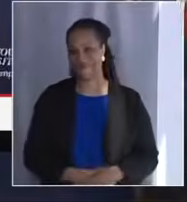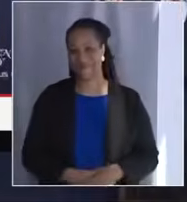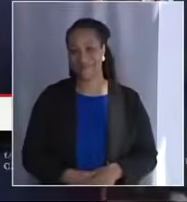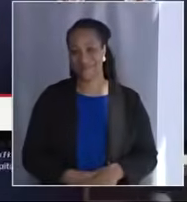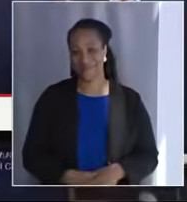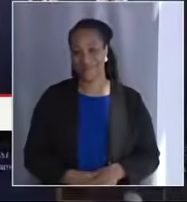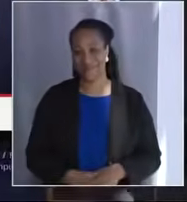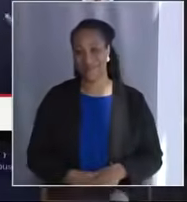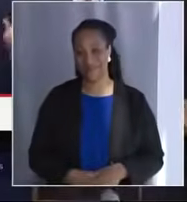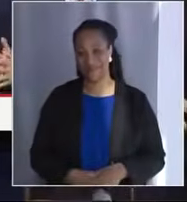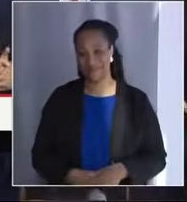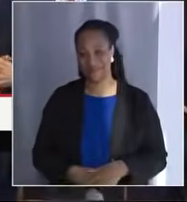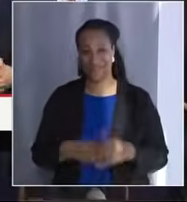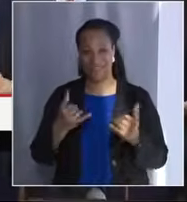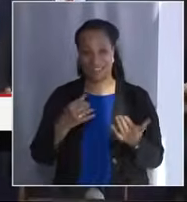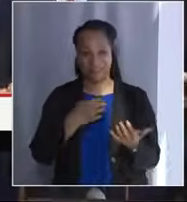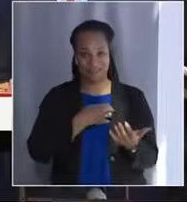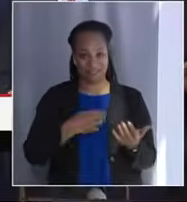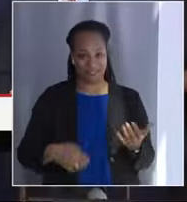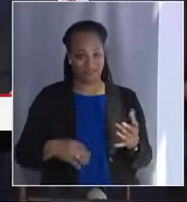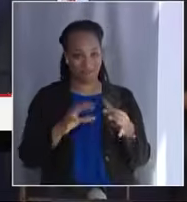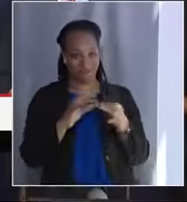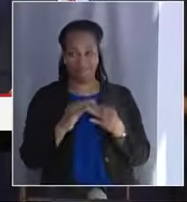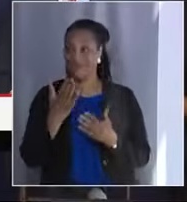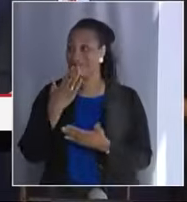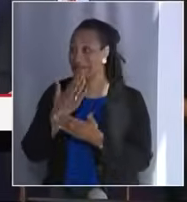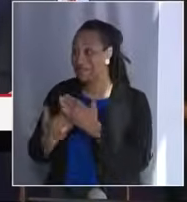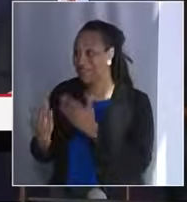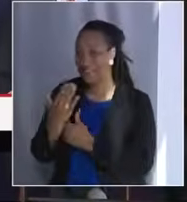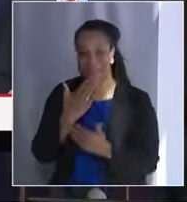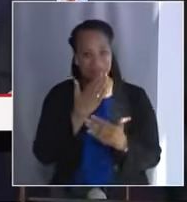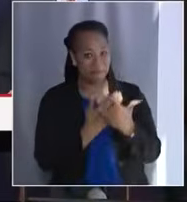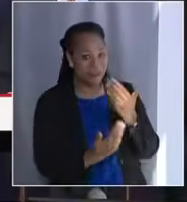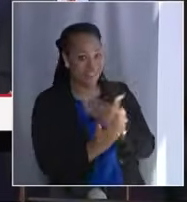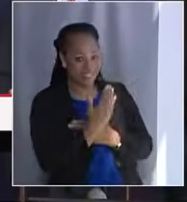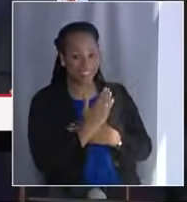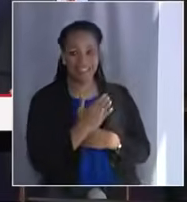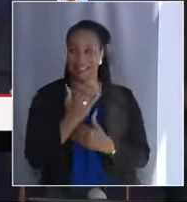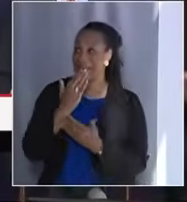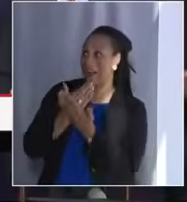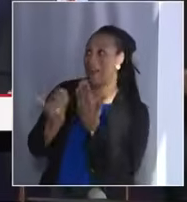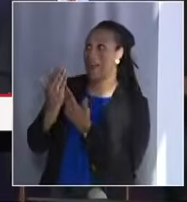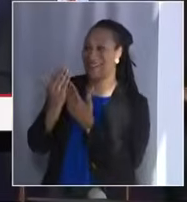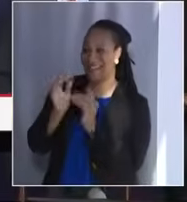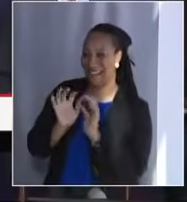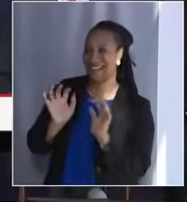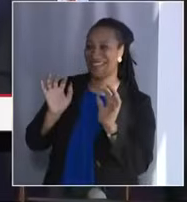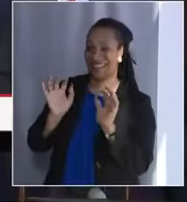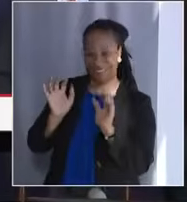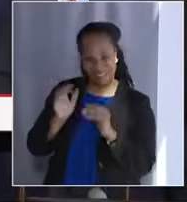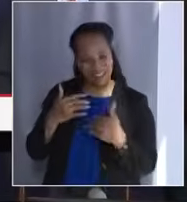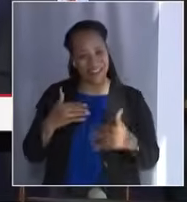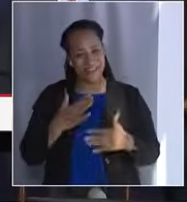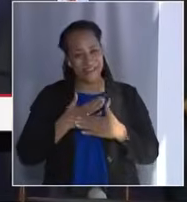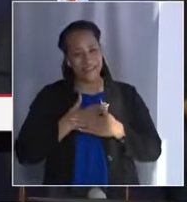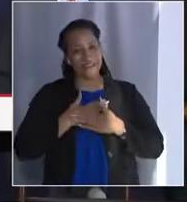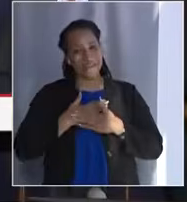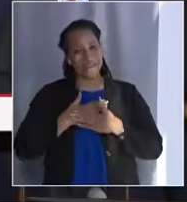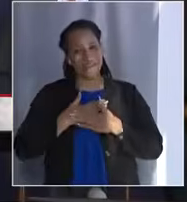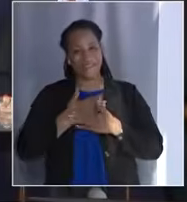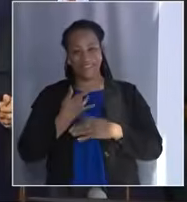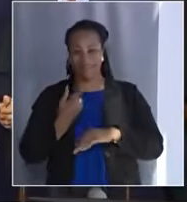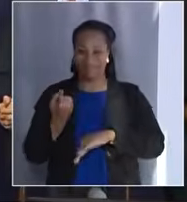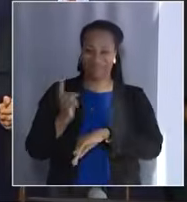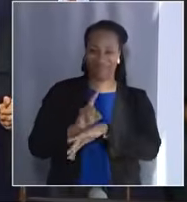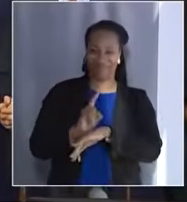Thank you. Well, good morning, everyone. It is indeed my honor to be here for